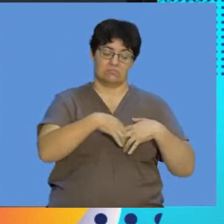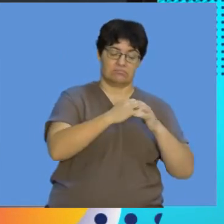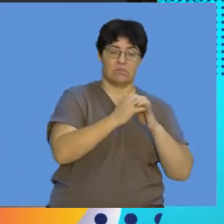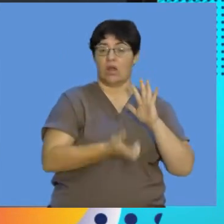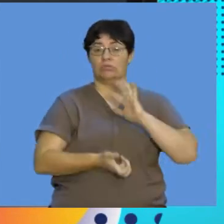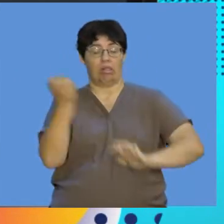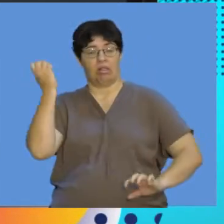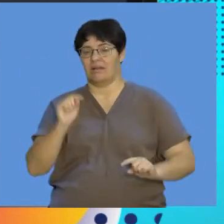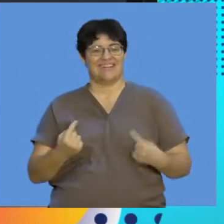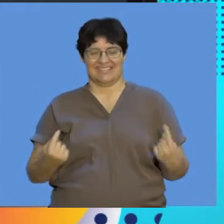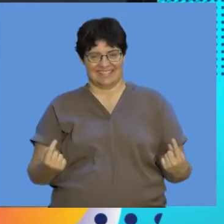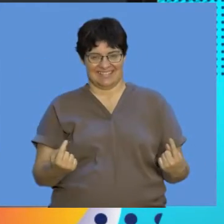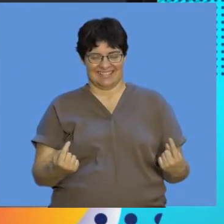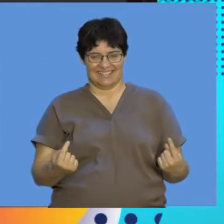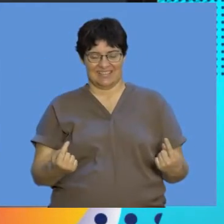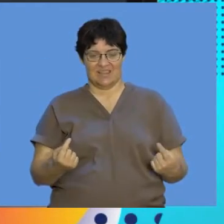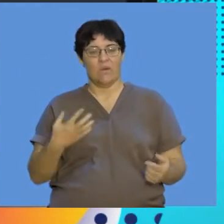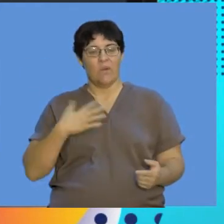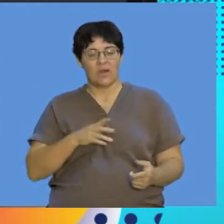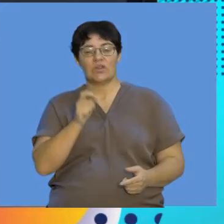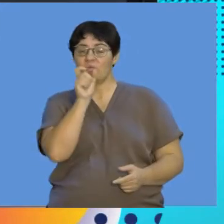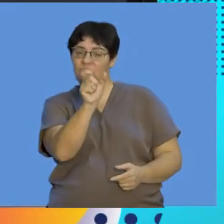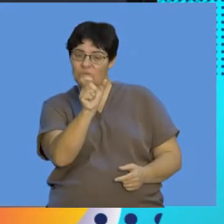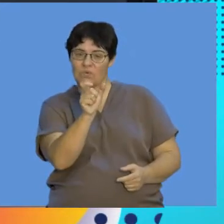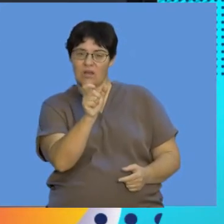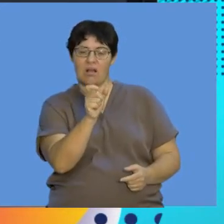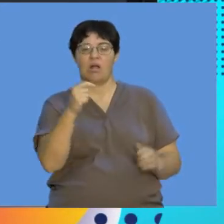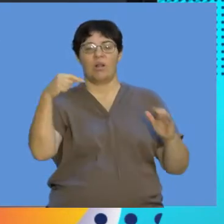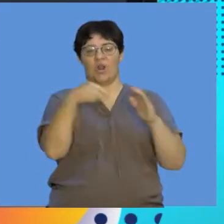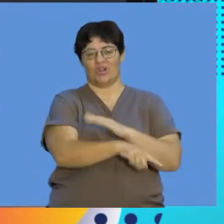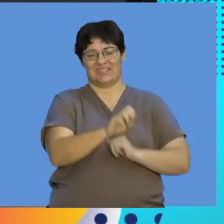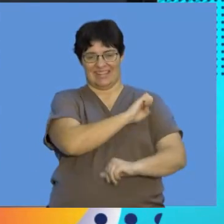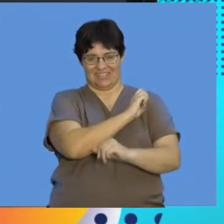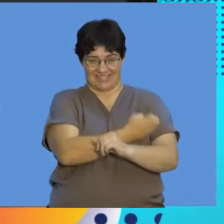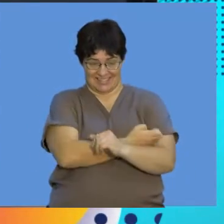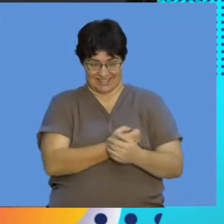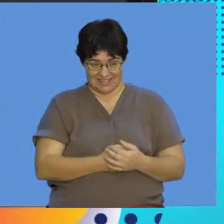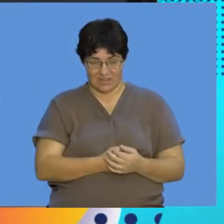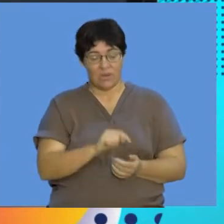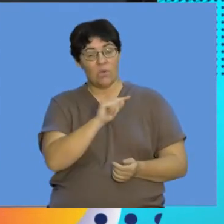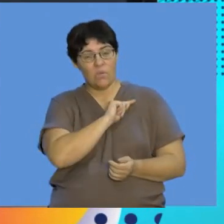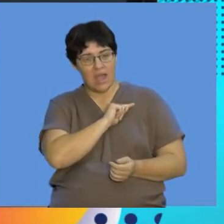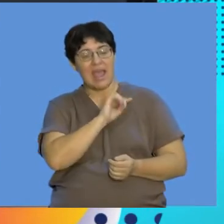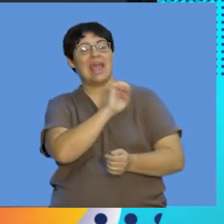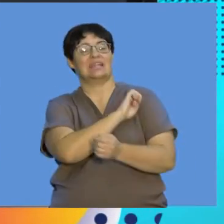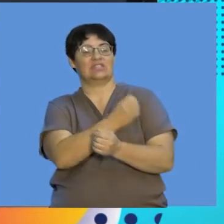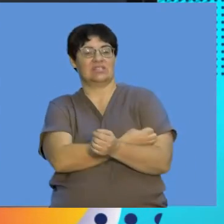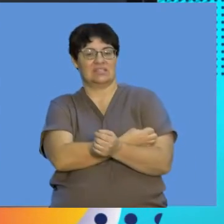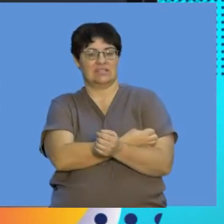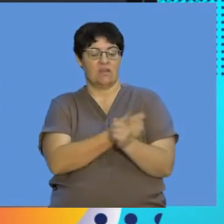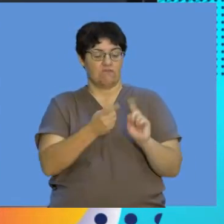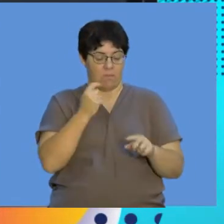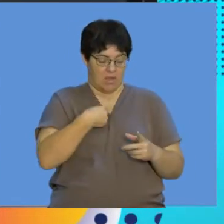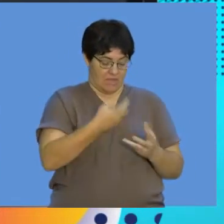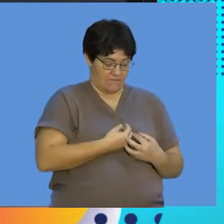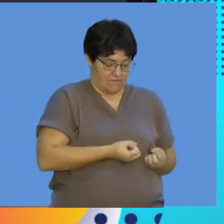words, we want to carefully use the word lost energy, okay? Because energy is actually converted from one form to